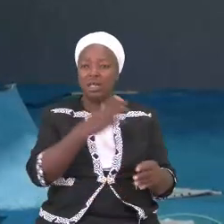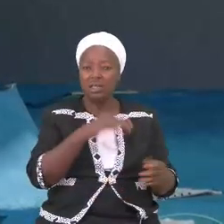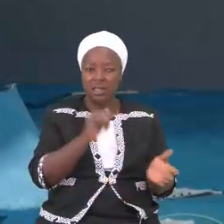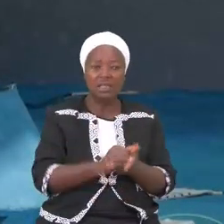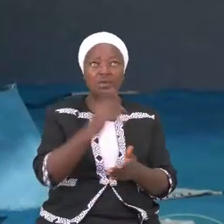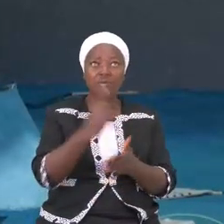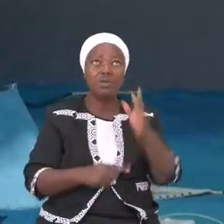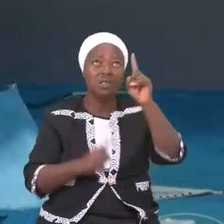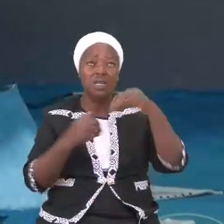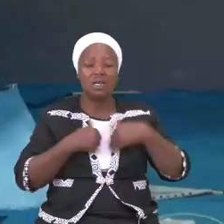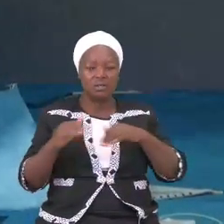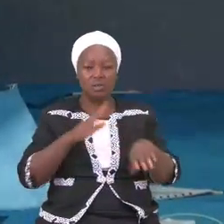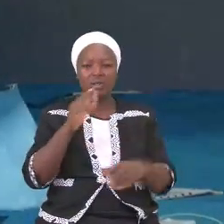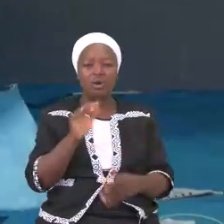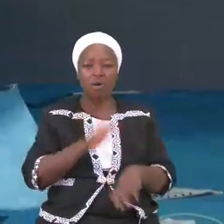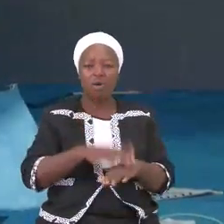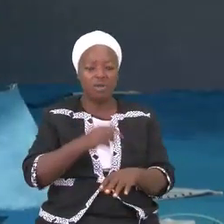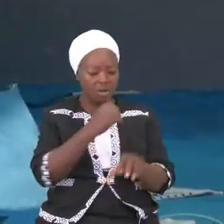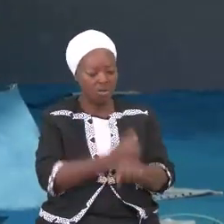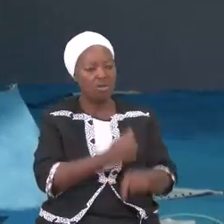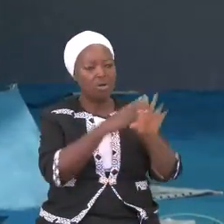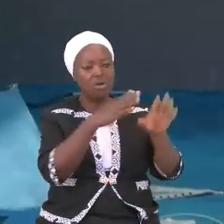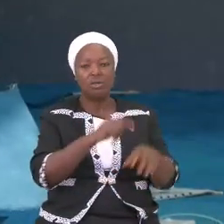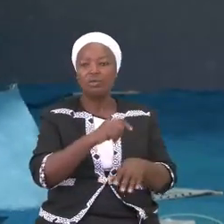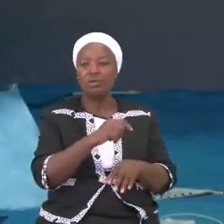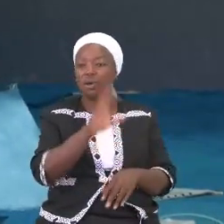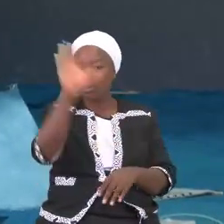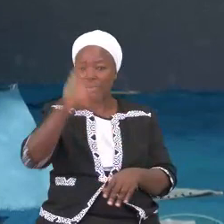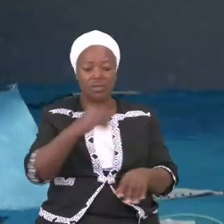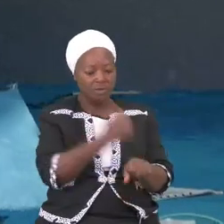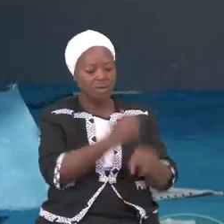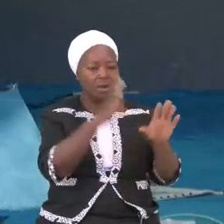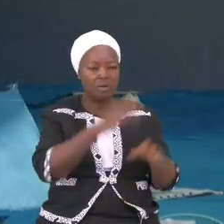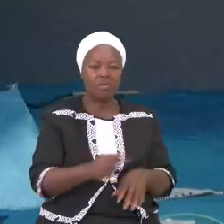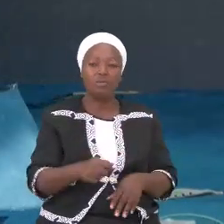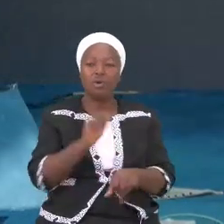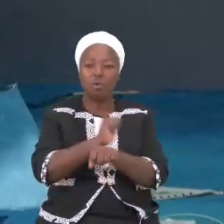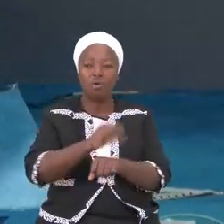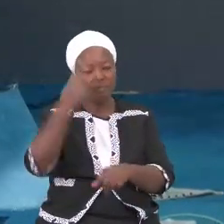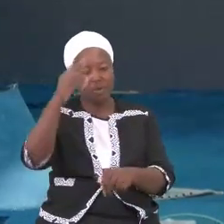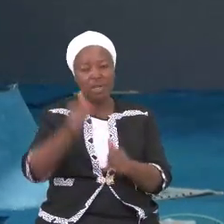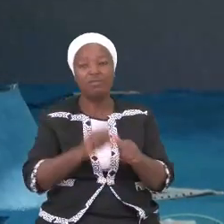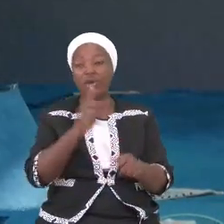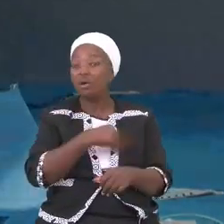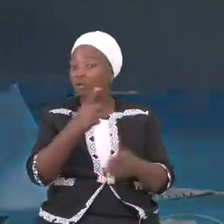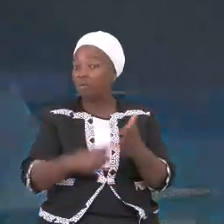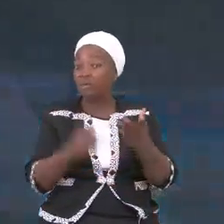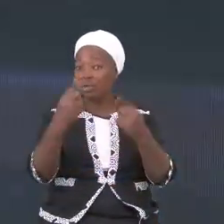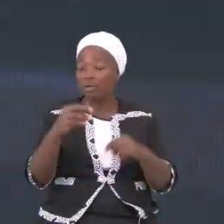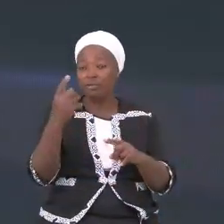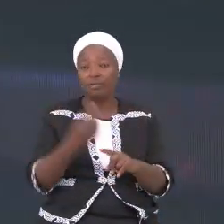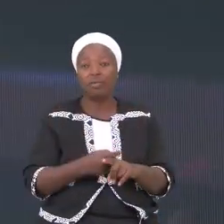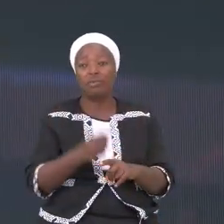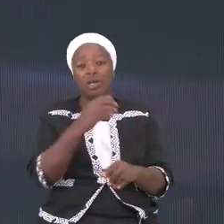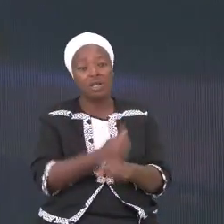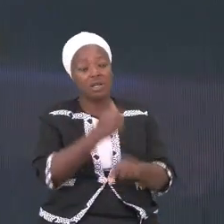will avail for everyone. And what comes from Calvary to every creature, to everyone,